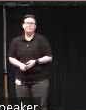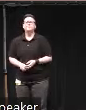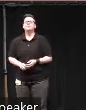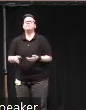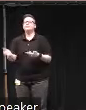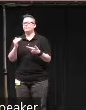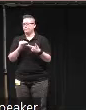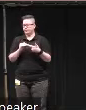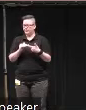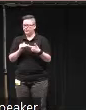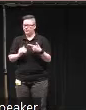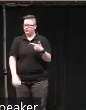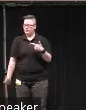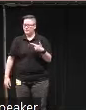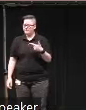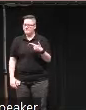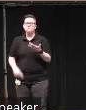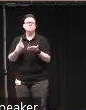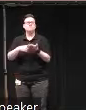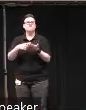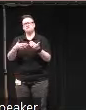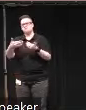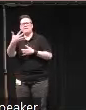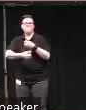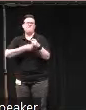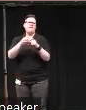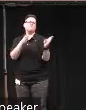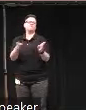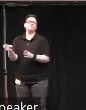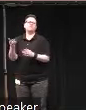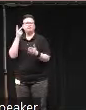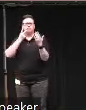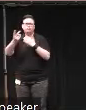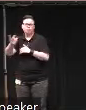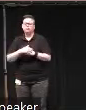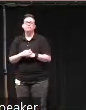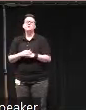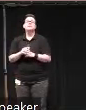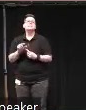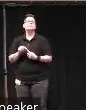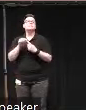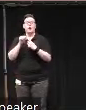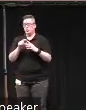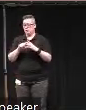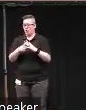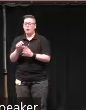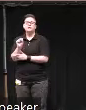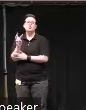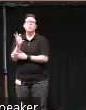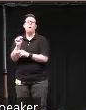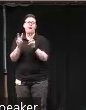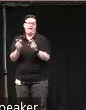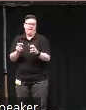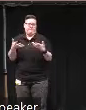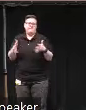then we wanted to talk about the next 5-year strategies, particularly starting with the SWOT analysis that we